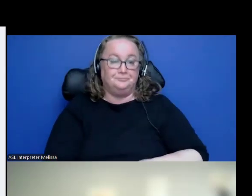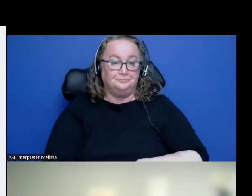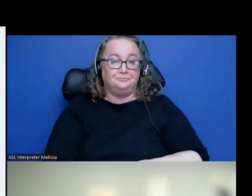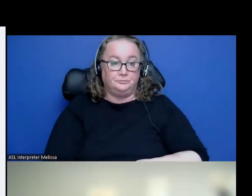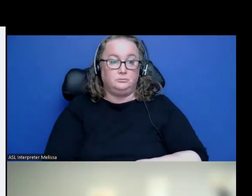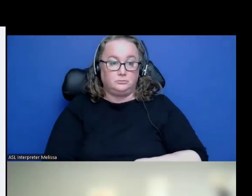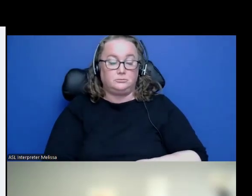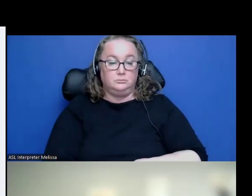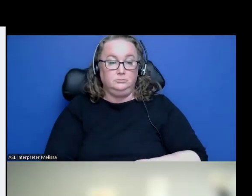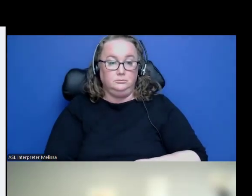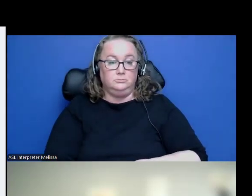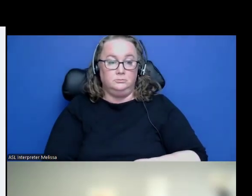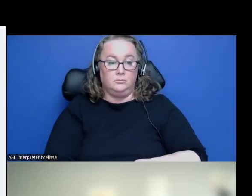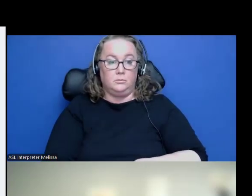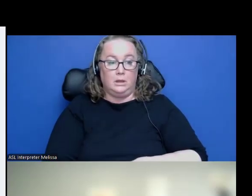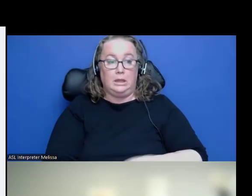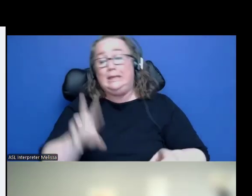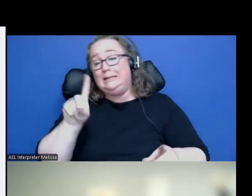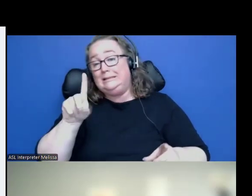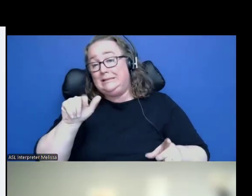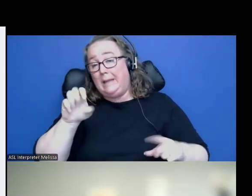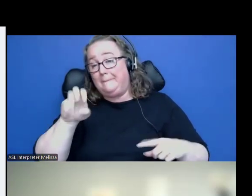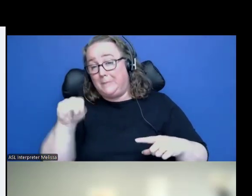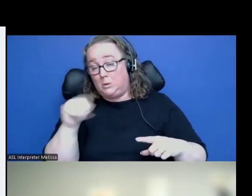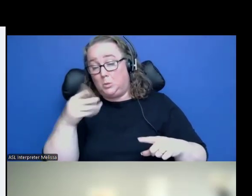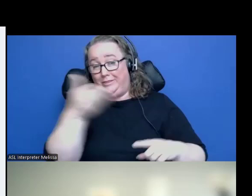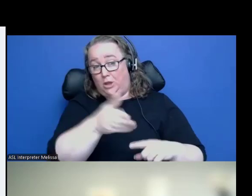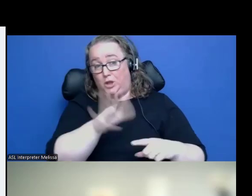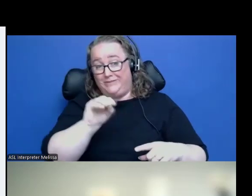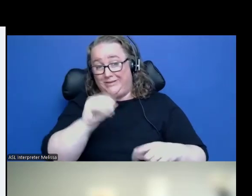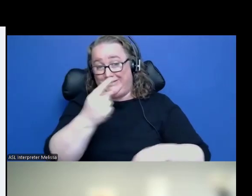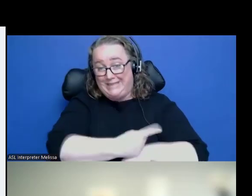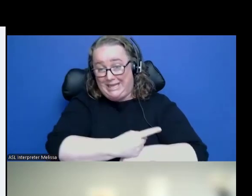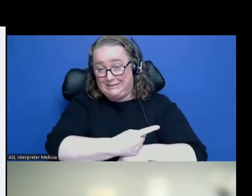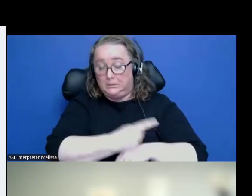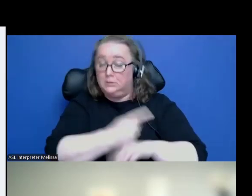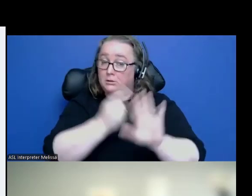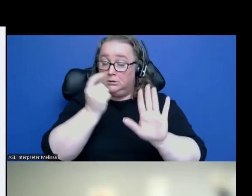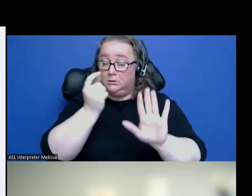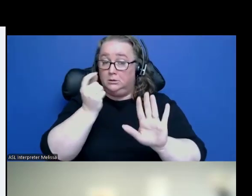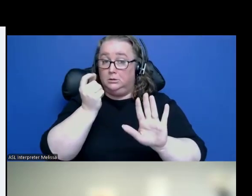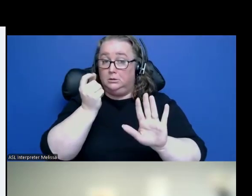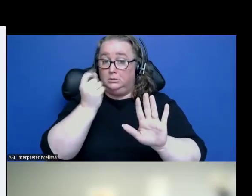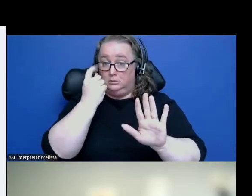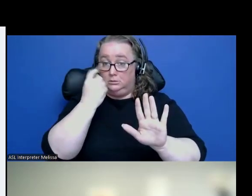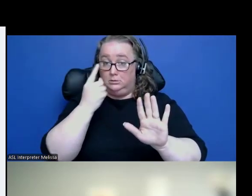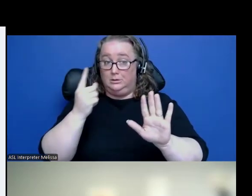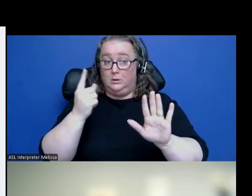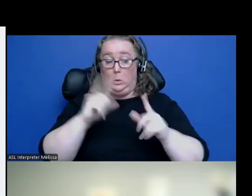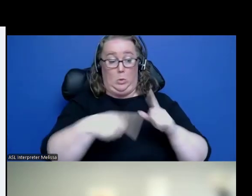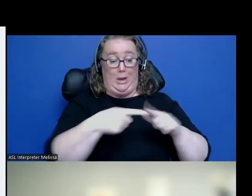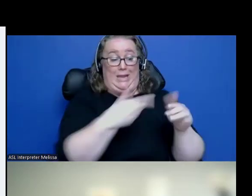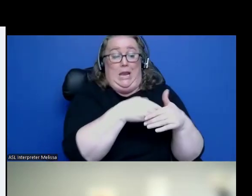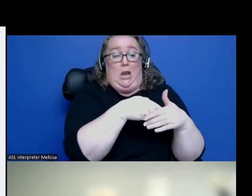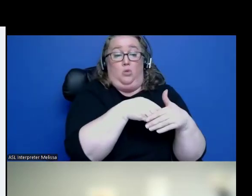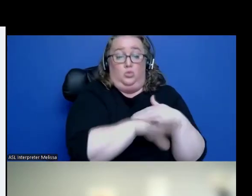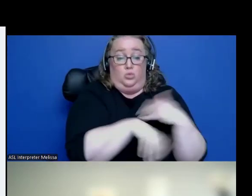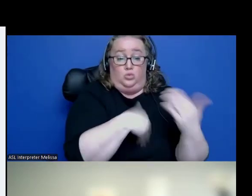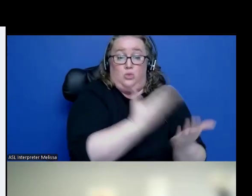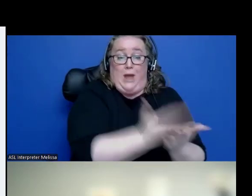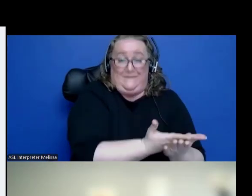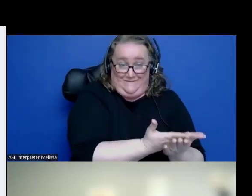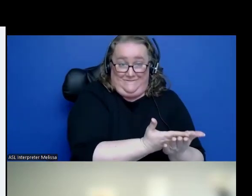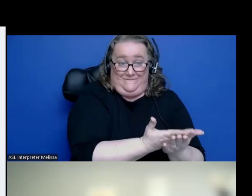Throughout Damon's almost 50-day stay at the facility, so keep in mind that was as soon as he arrived.